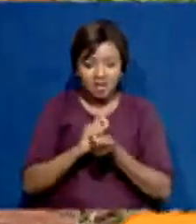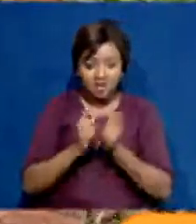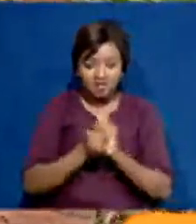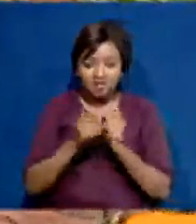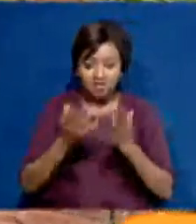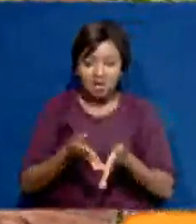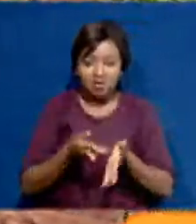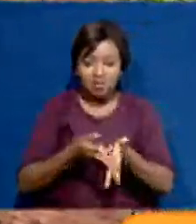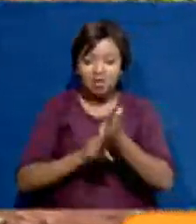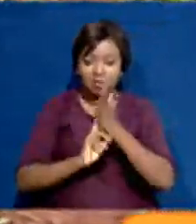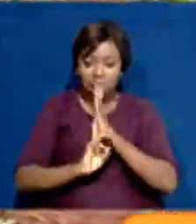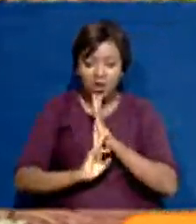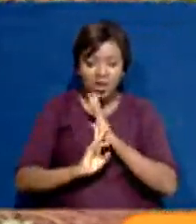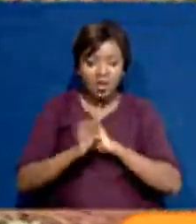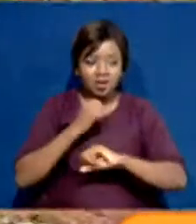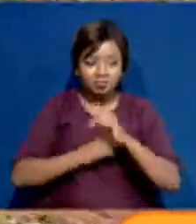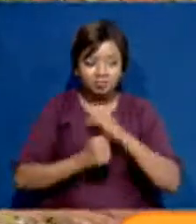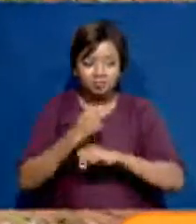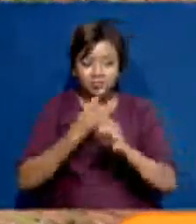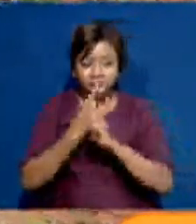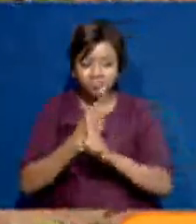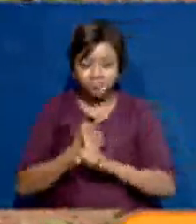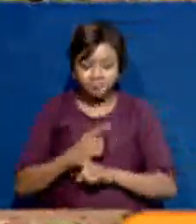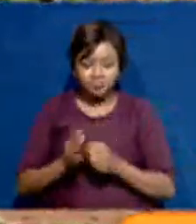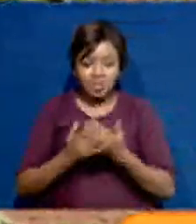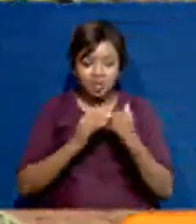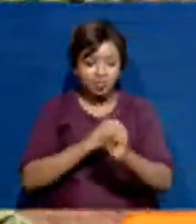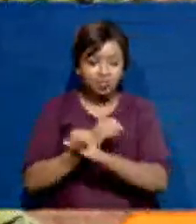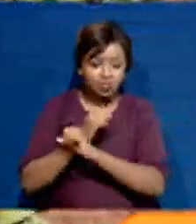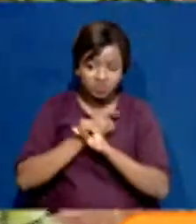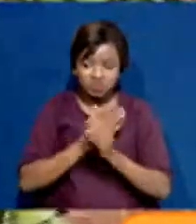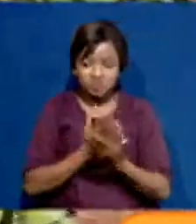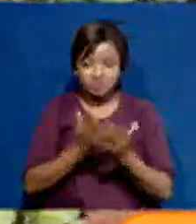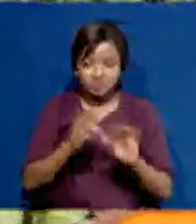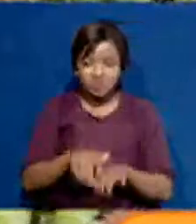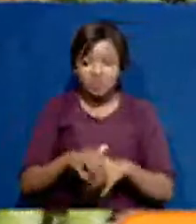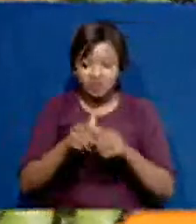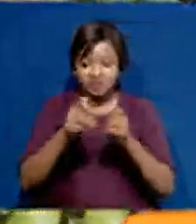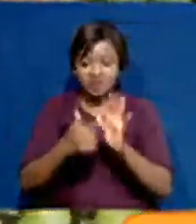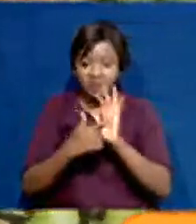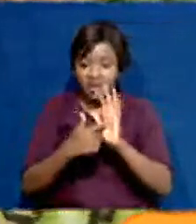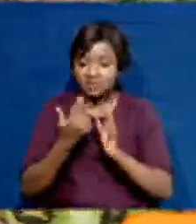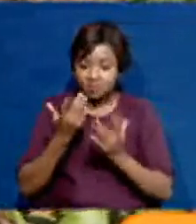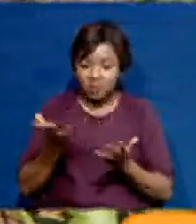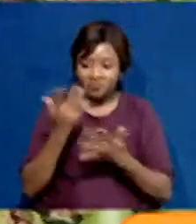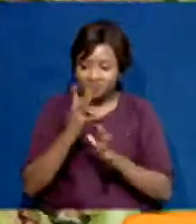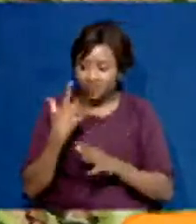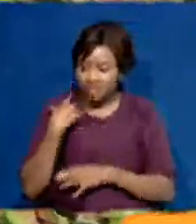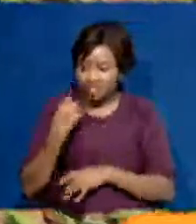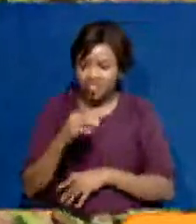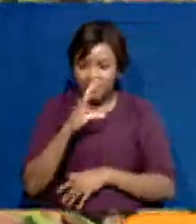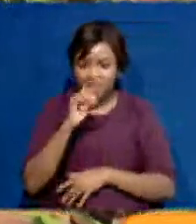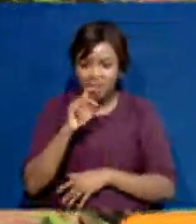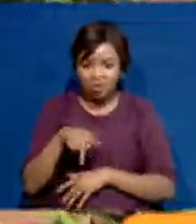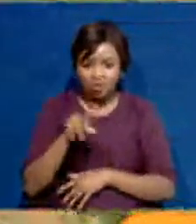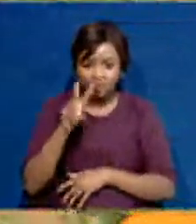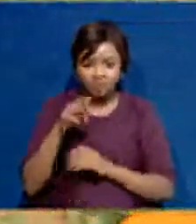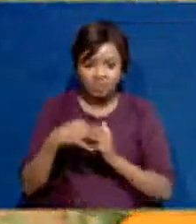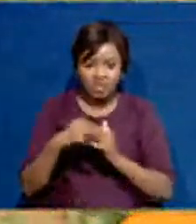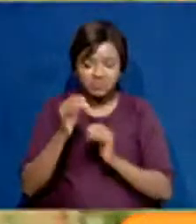measures to protect small-scale farmers in the region, especially with the conclusion of the COP28 summit in